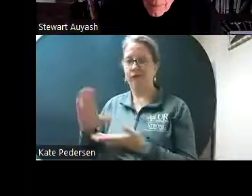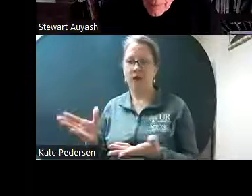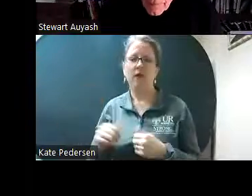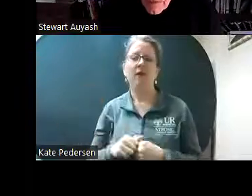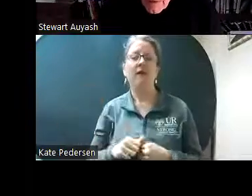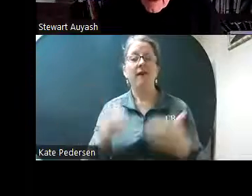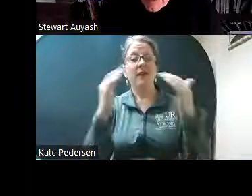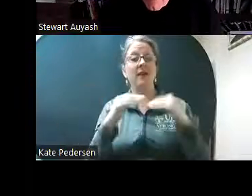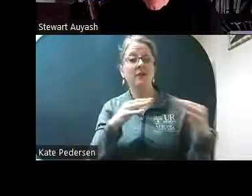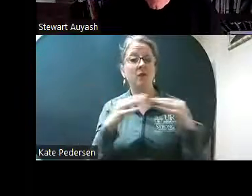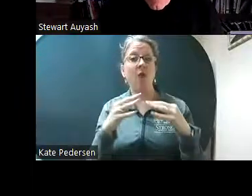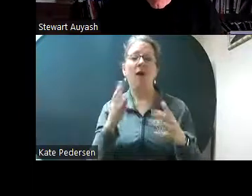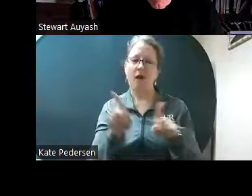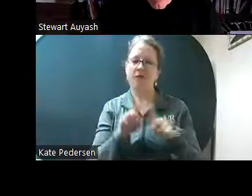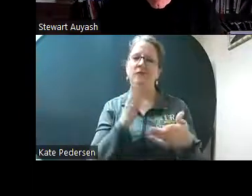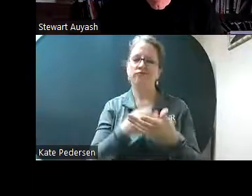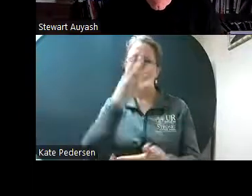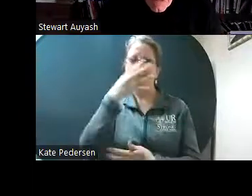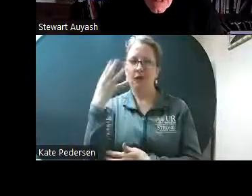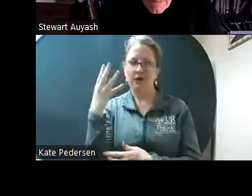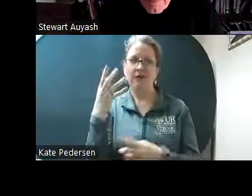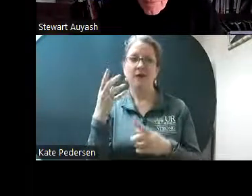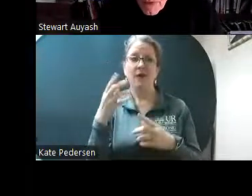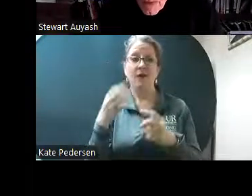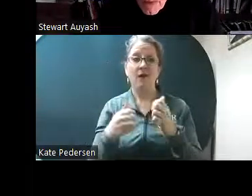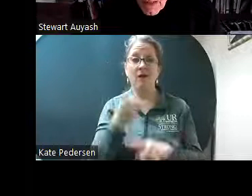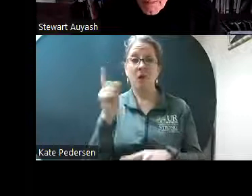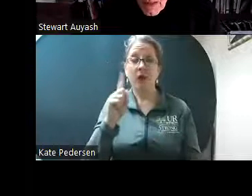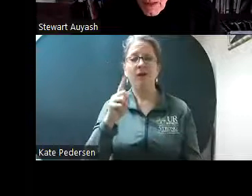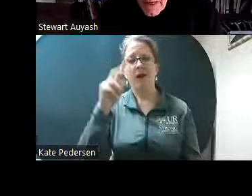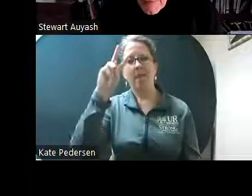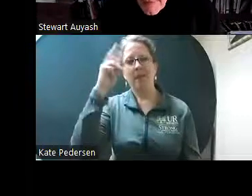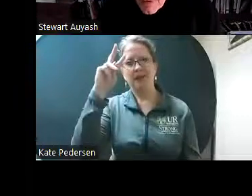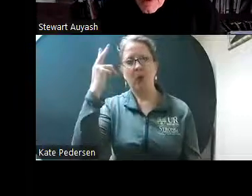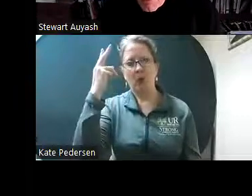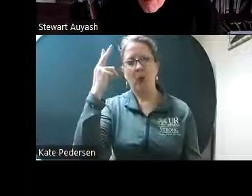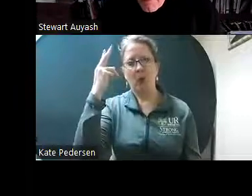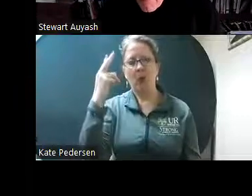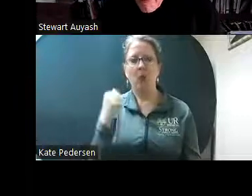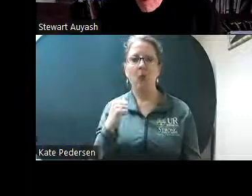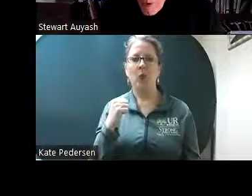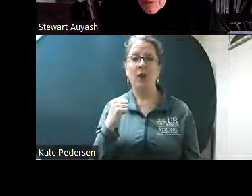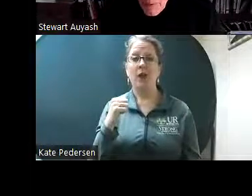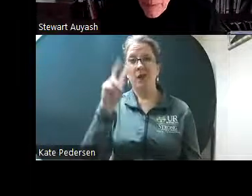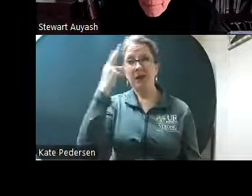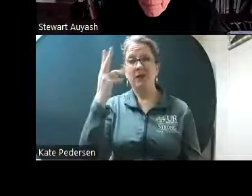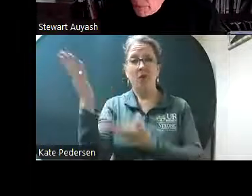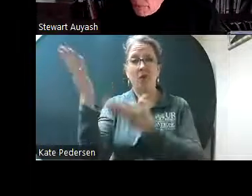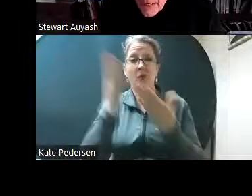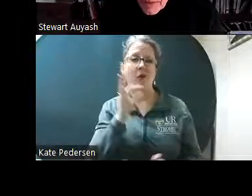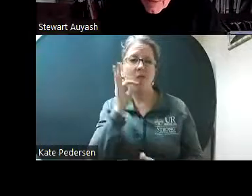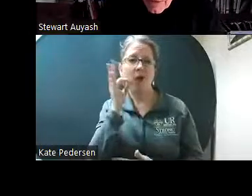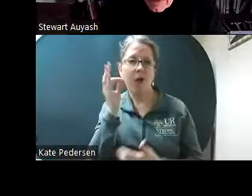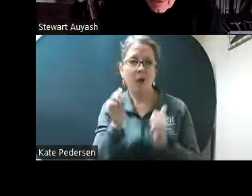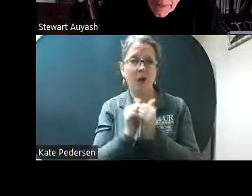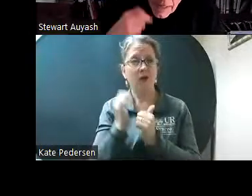of immigrant, and these immigrants were coming mostly from Mexico. And the Mexicans brought their marijuana with them to